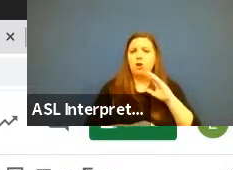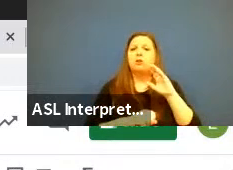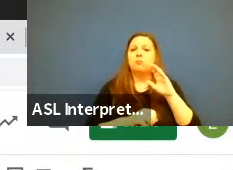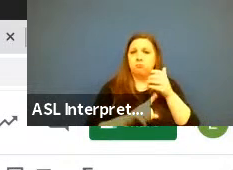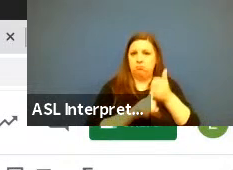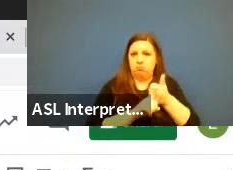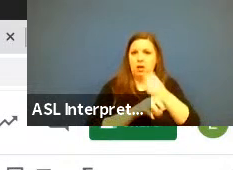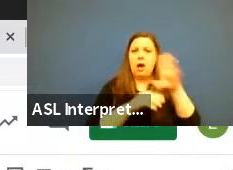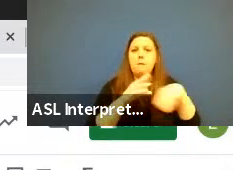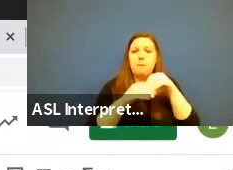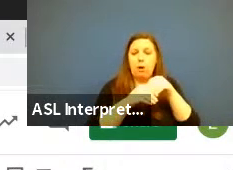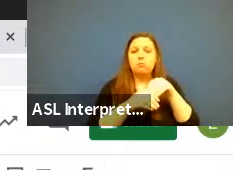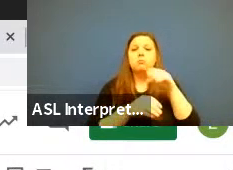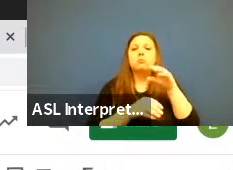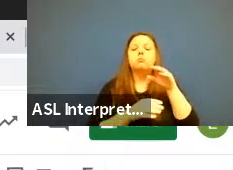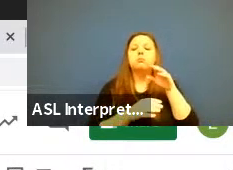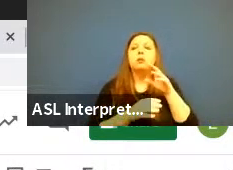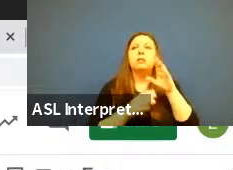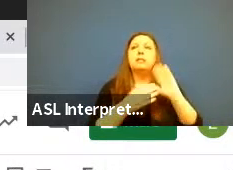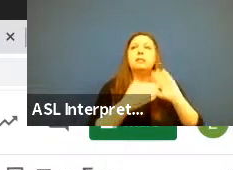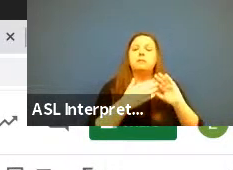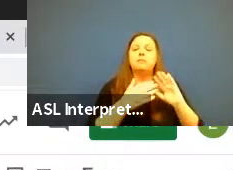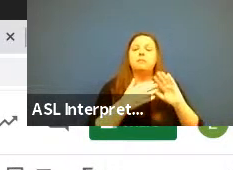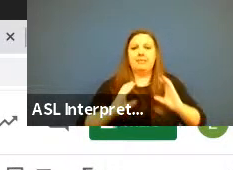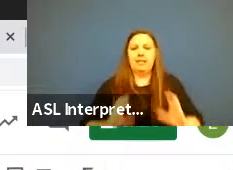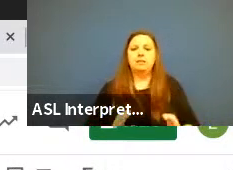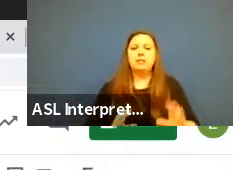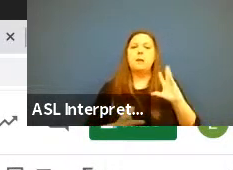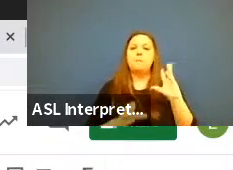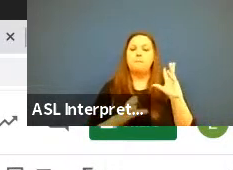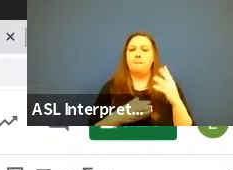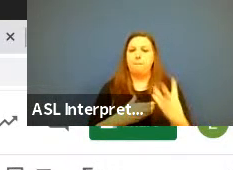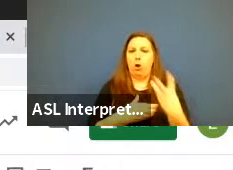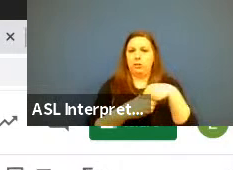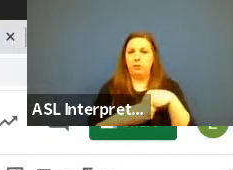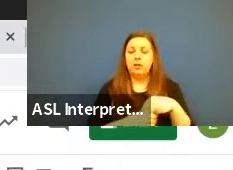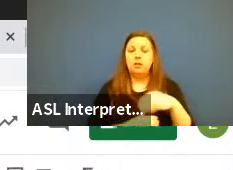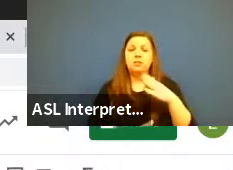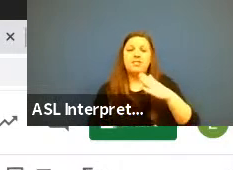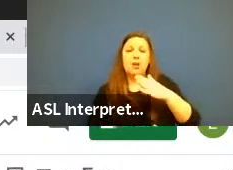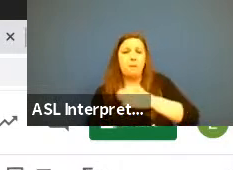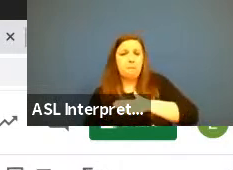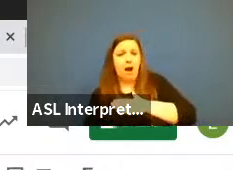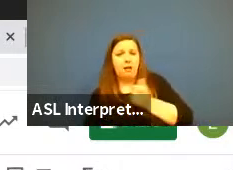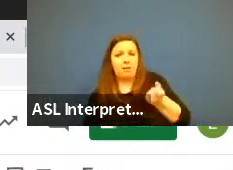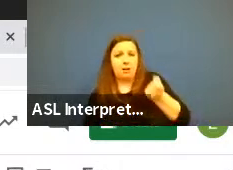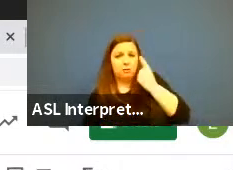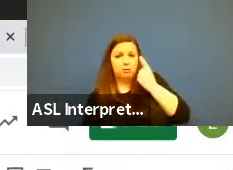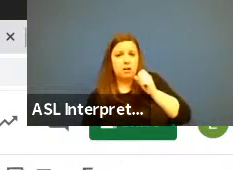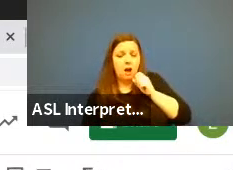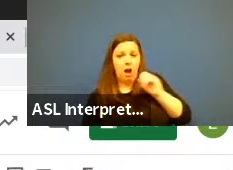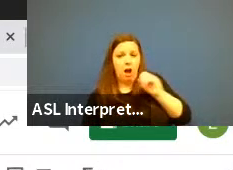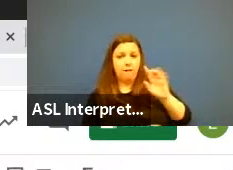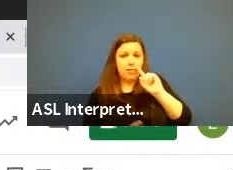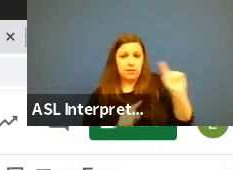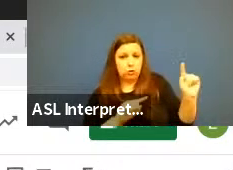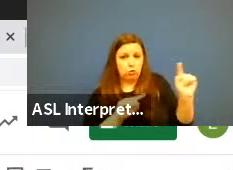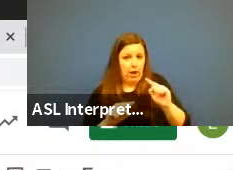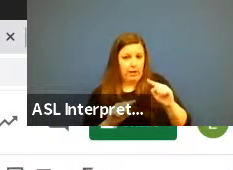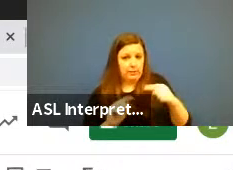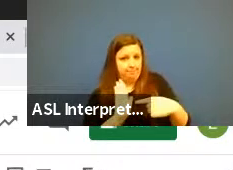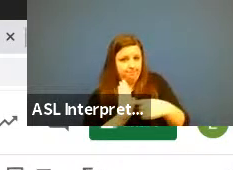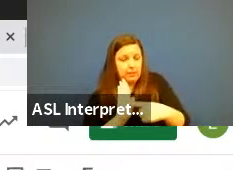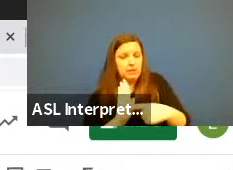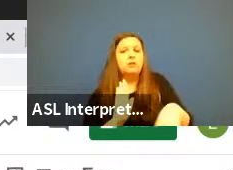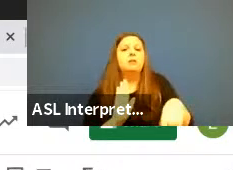participation. So I just wanted to say that my read on this directive was about